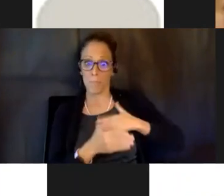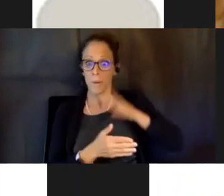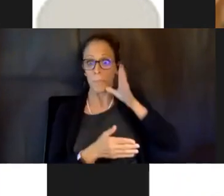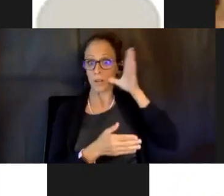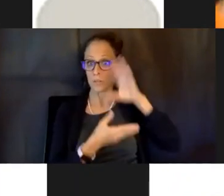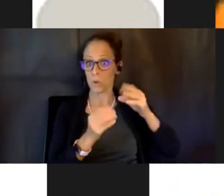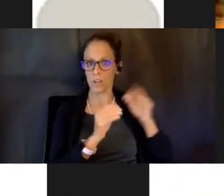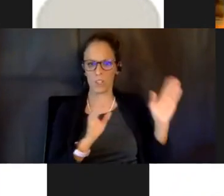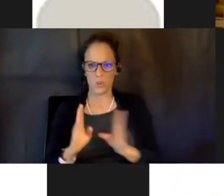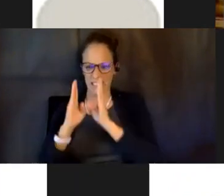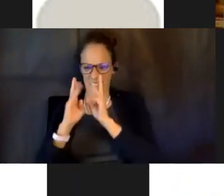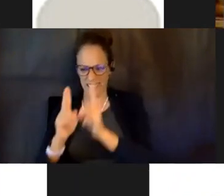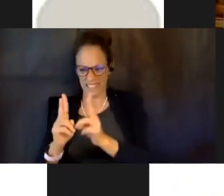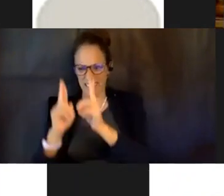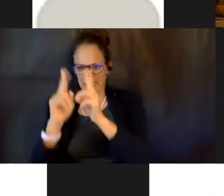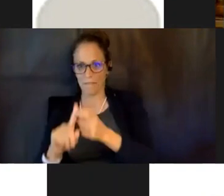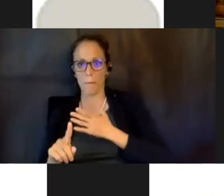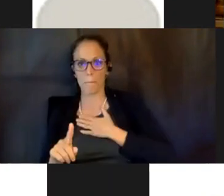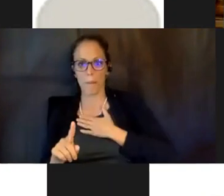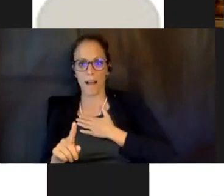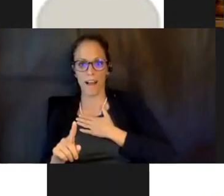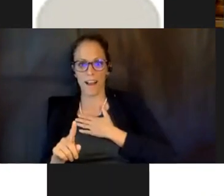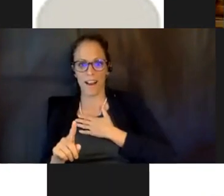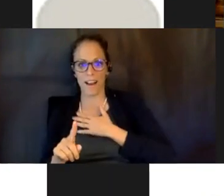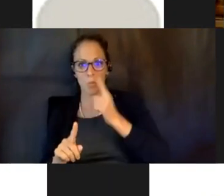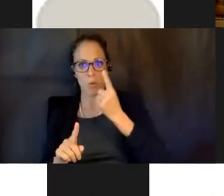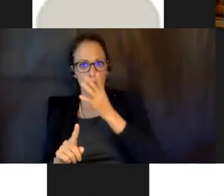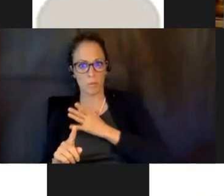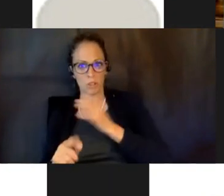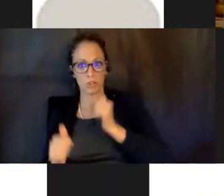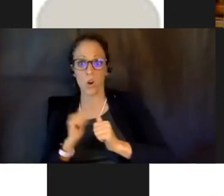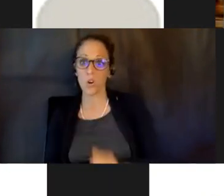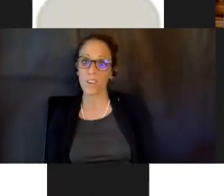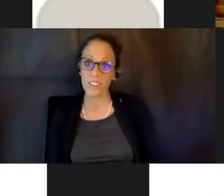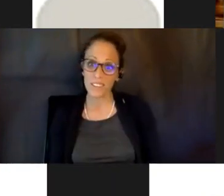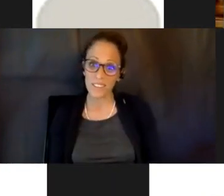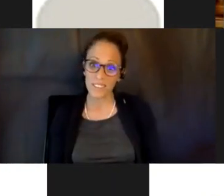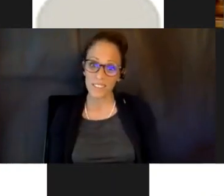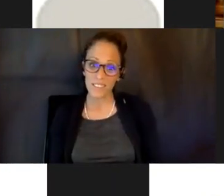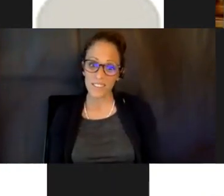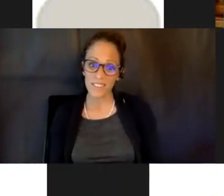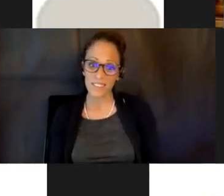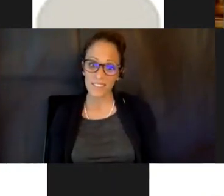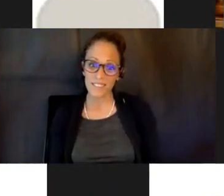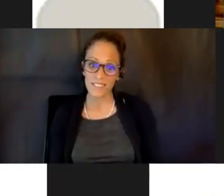on that land. Oh, that is amazing. Isn't that amazing?